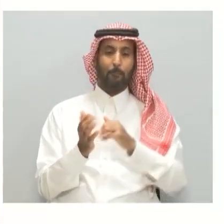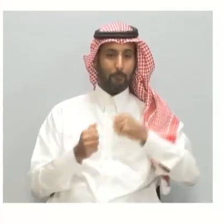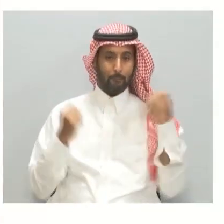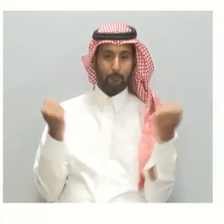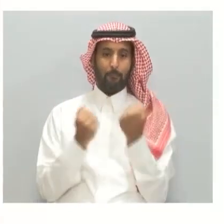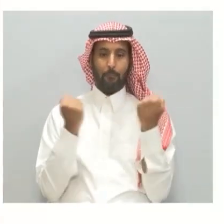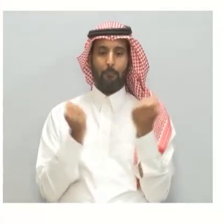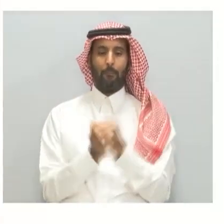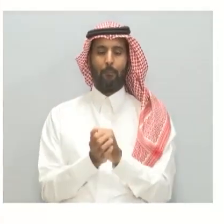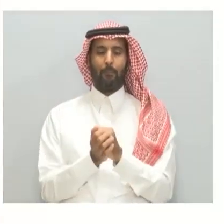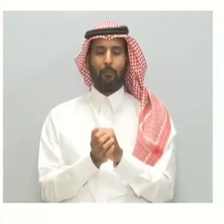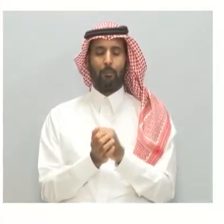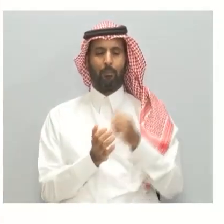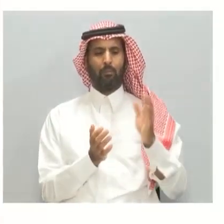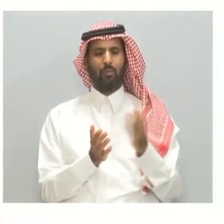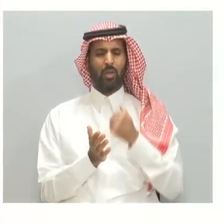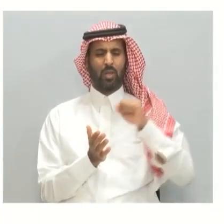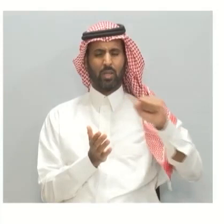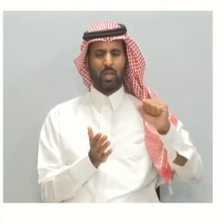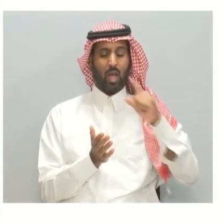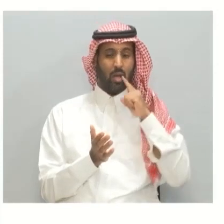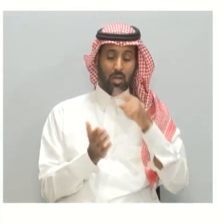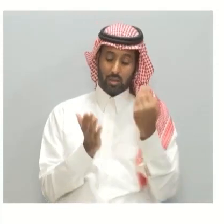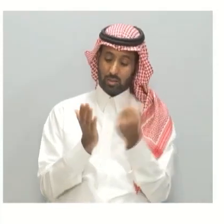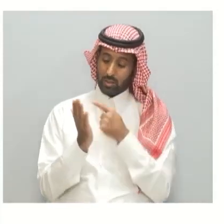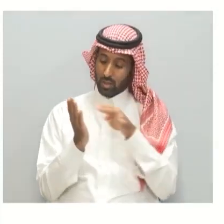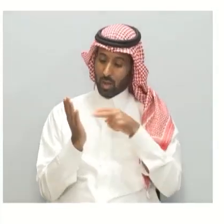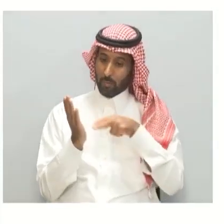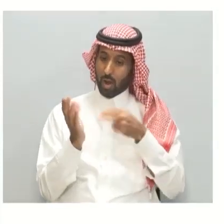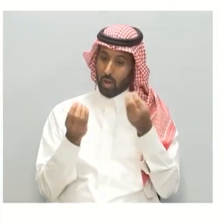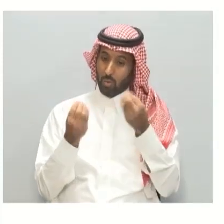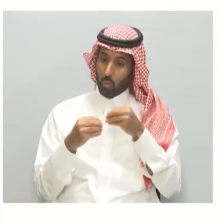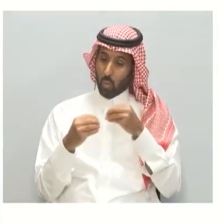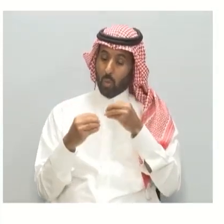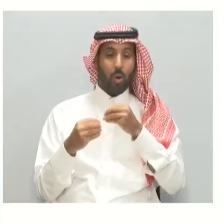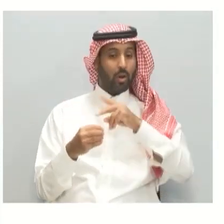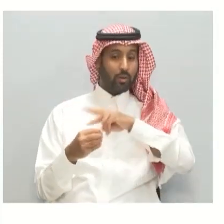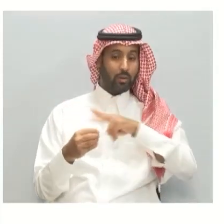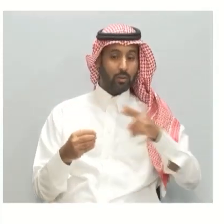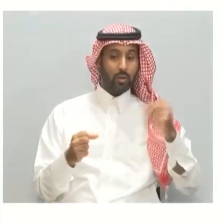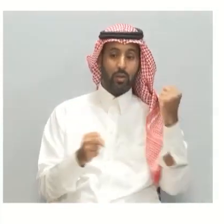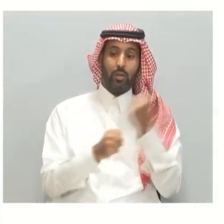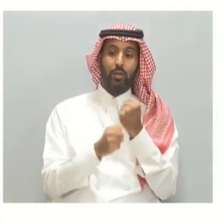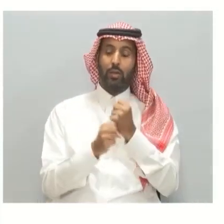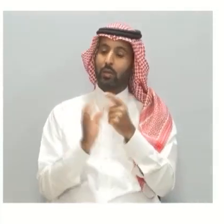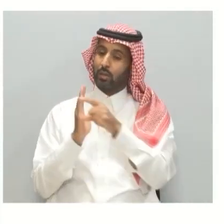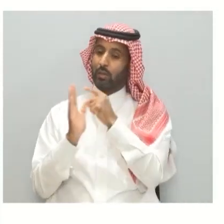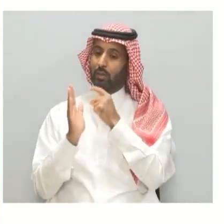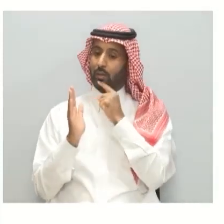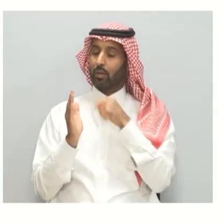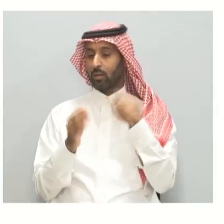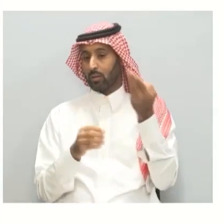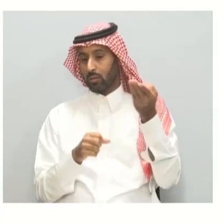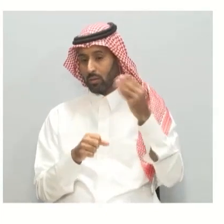A here, it says read about some more unusual jobs and complete the job title. So we'll be